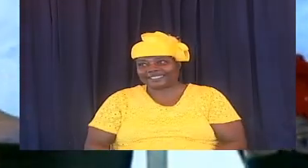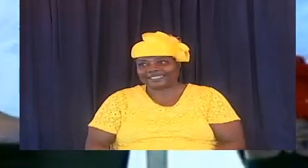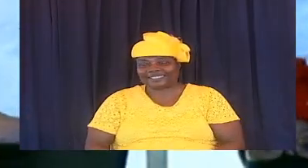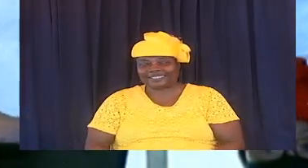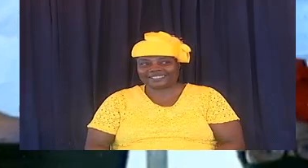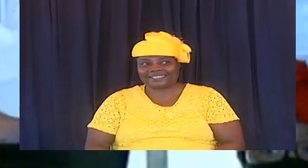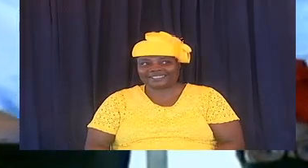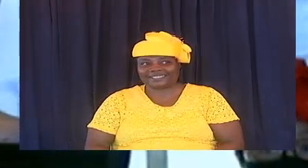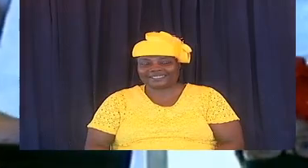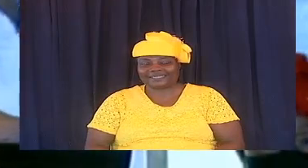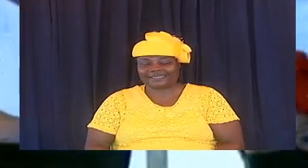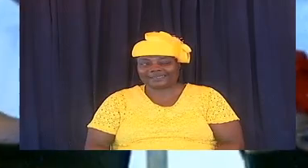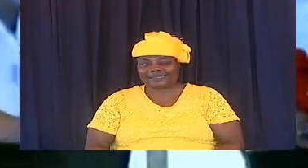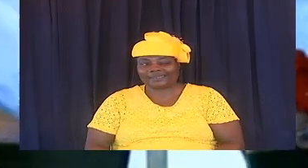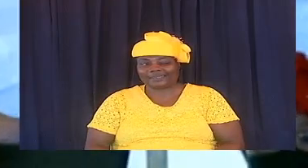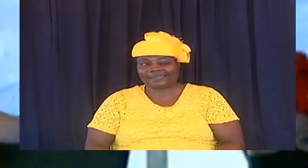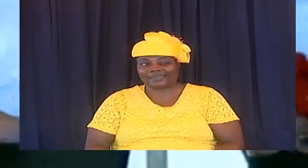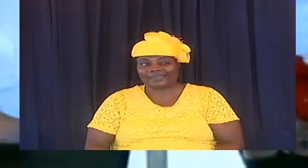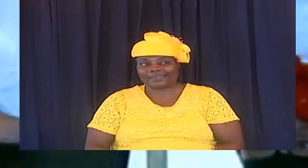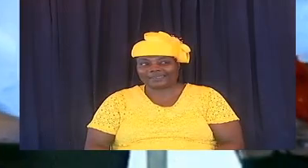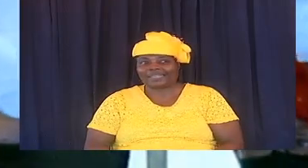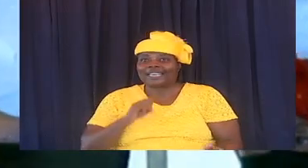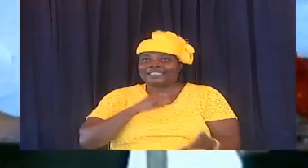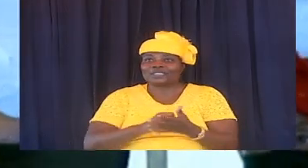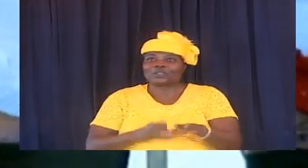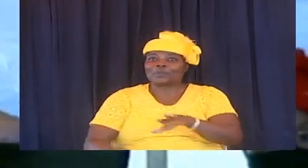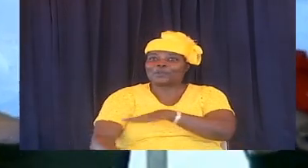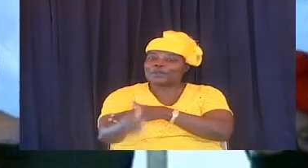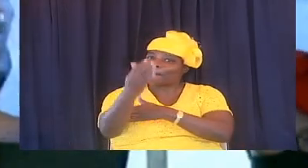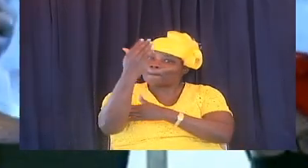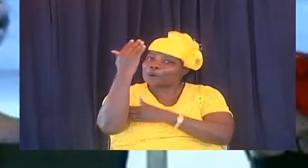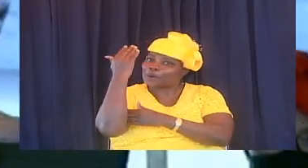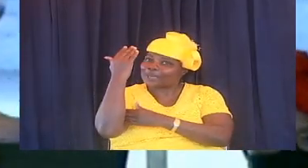to be done. It's going to be in the mornings.